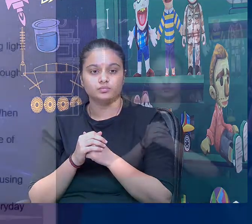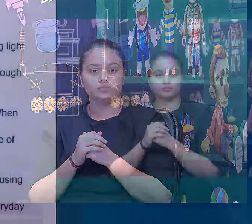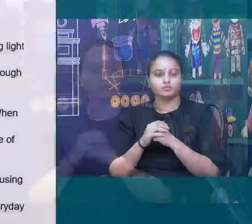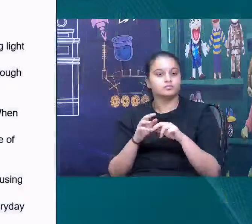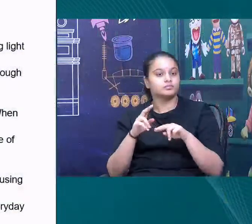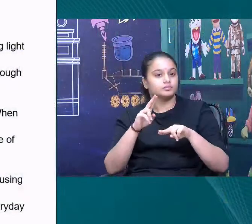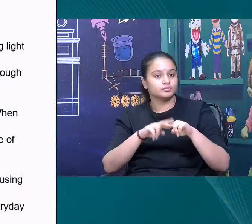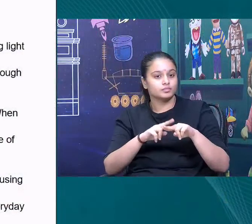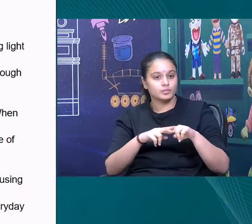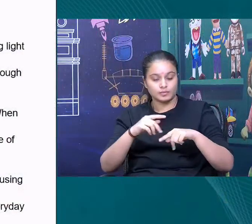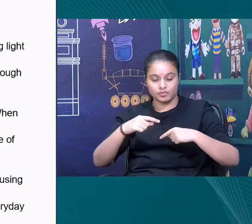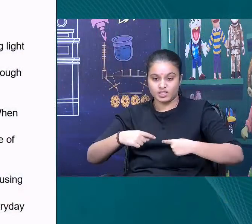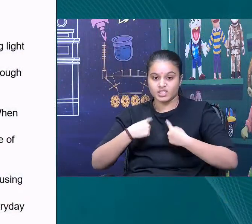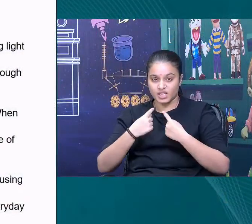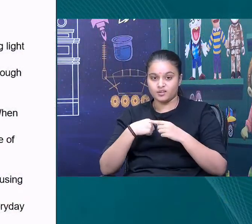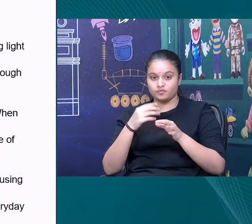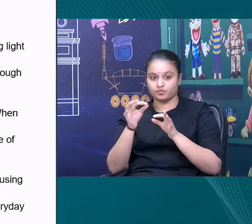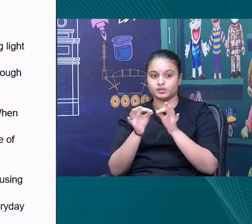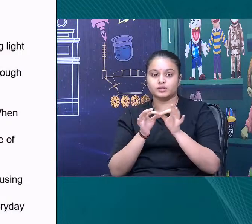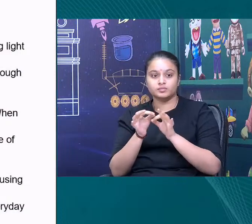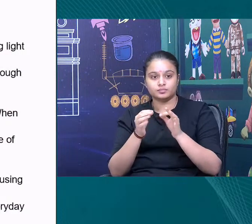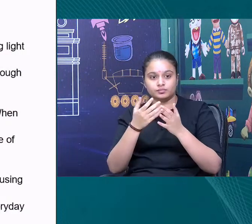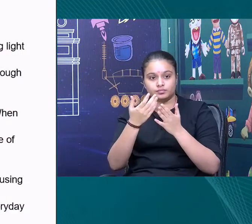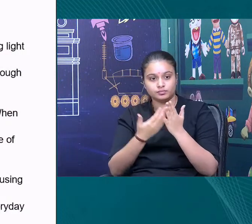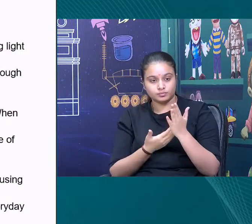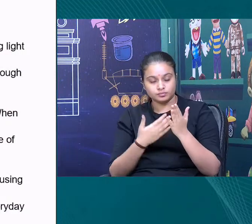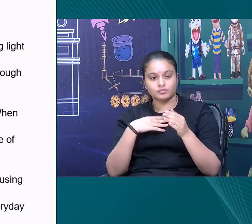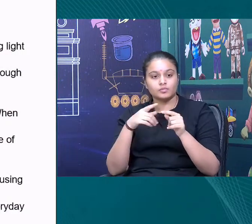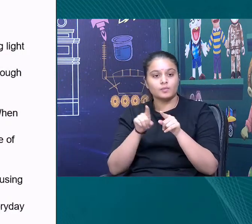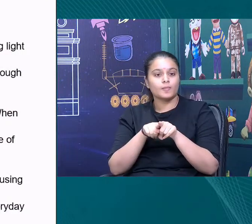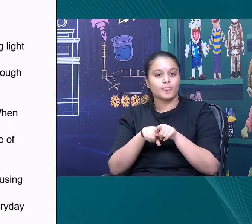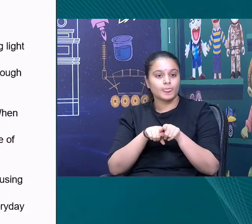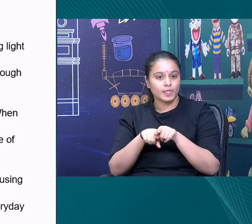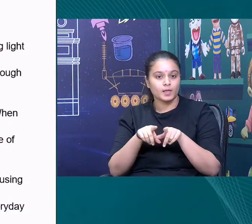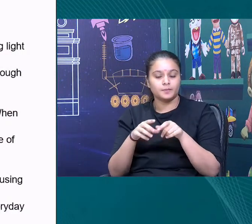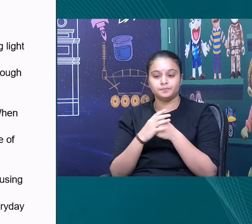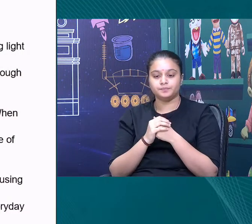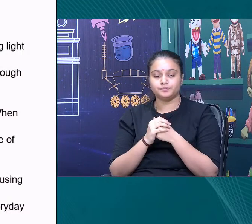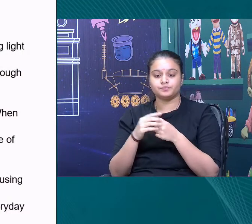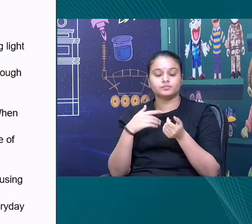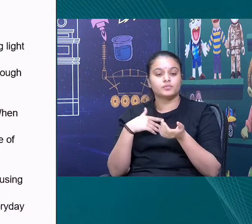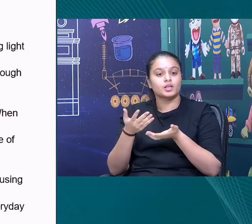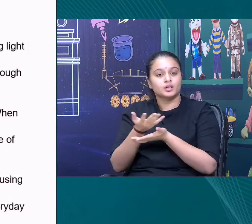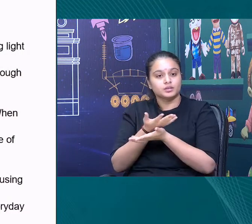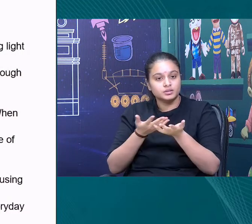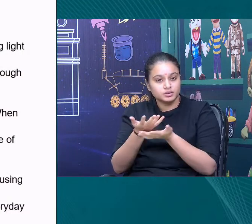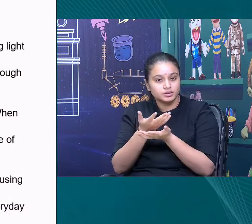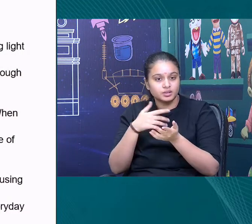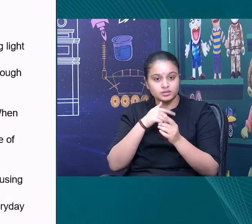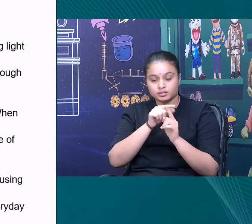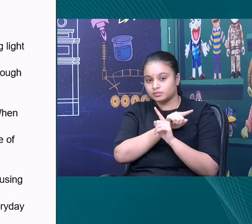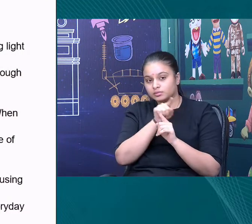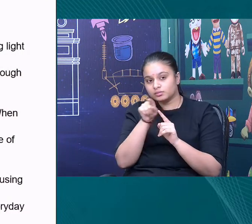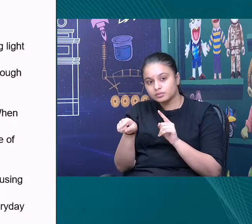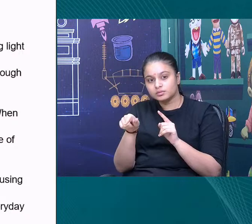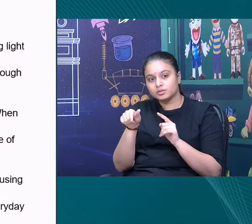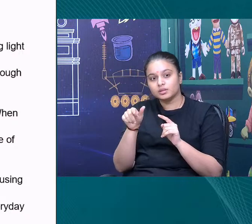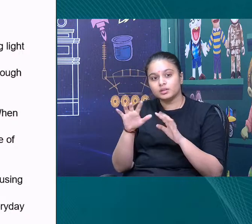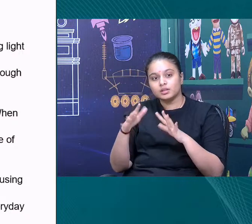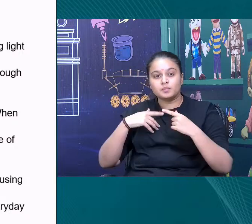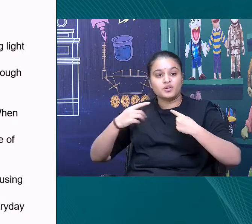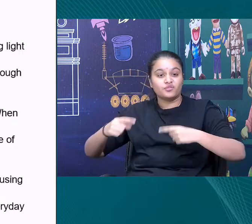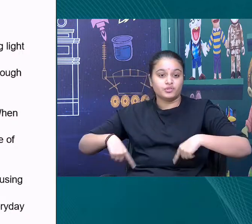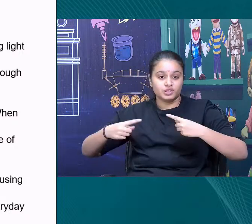humor for self-description. Example, when he discusses how he's come, he says, I had come